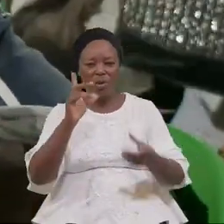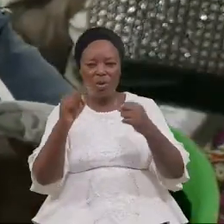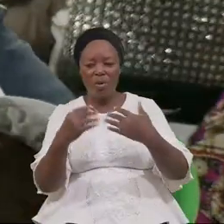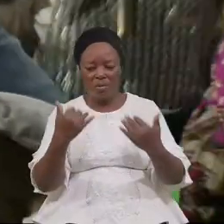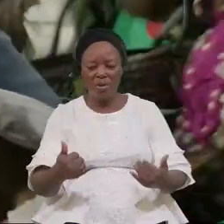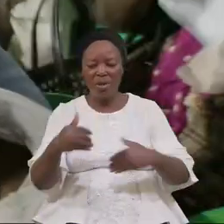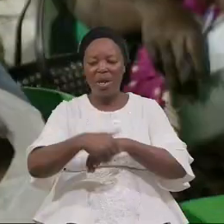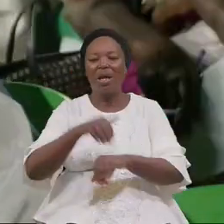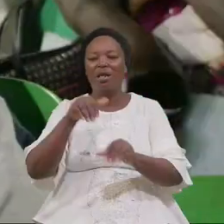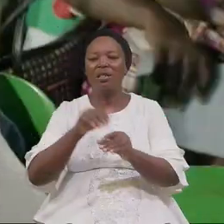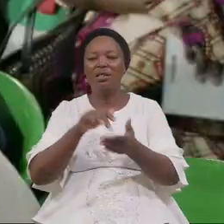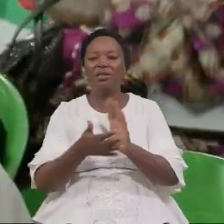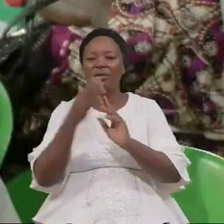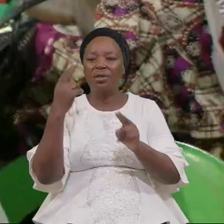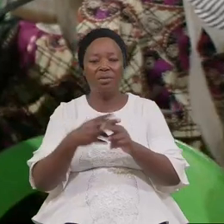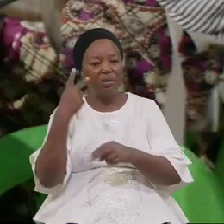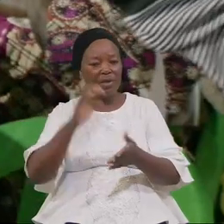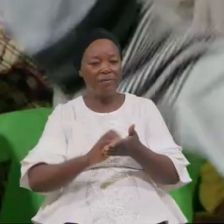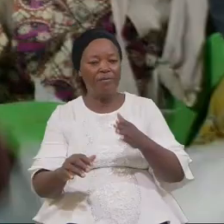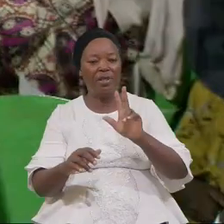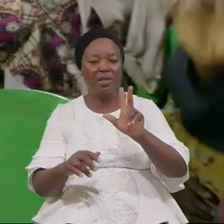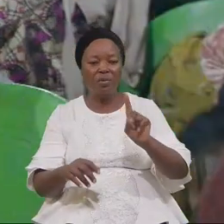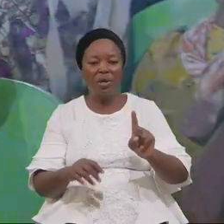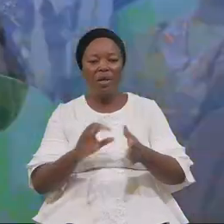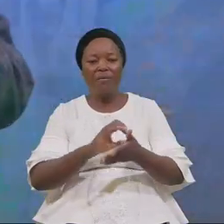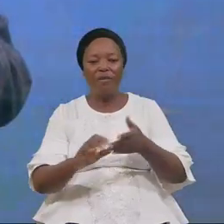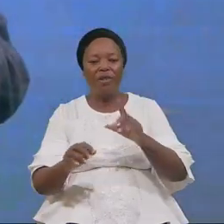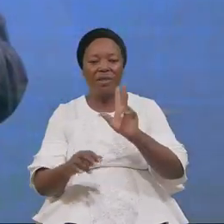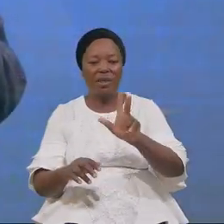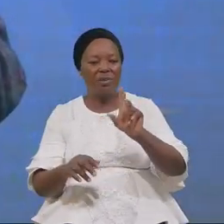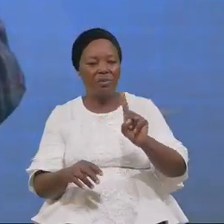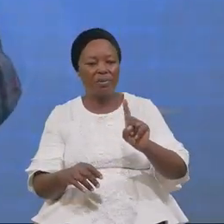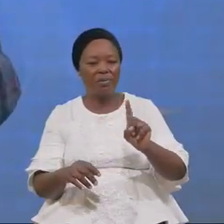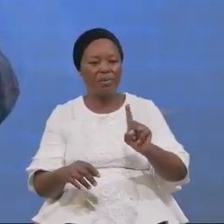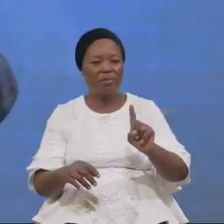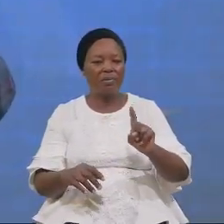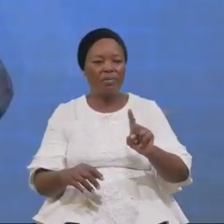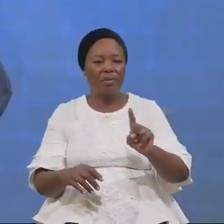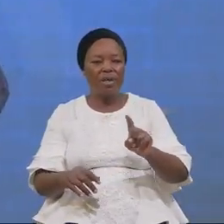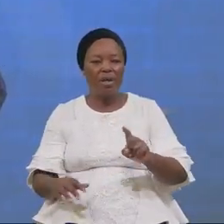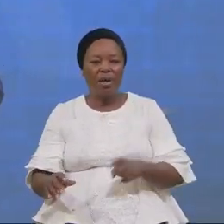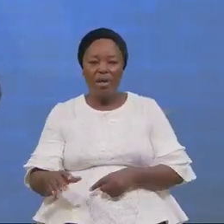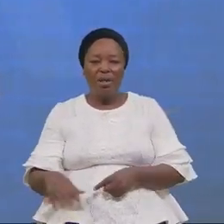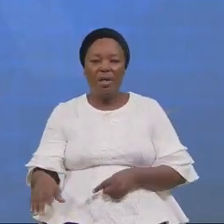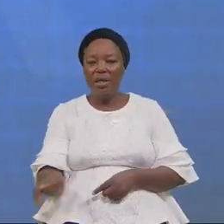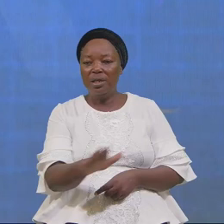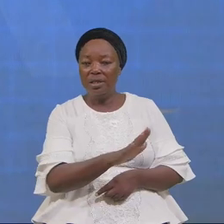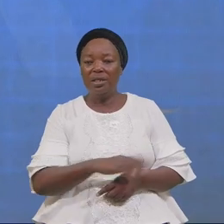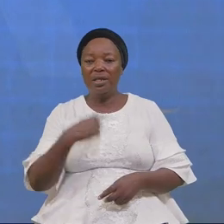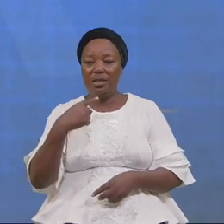in Jesus. And look at verse 31. Verse 31, they say unto